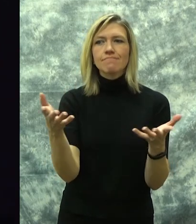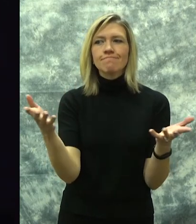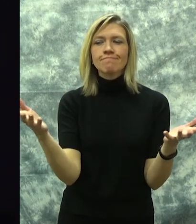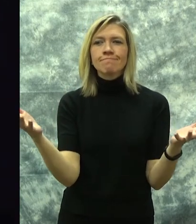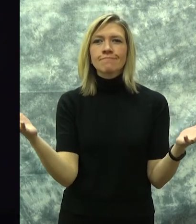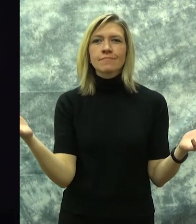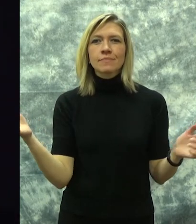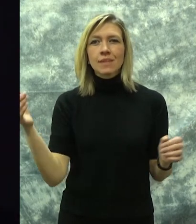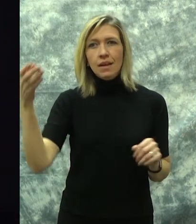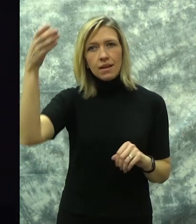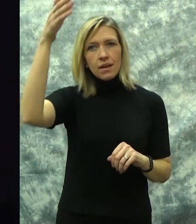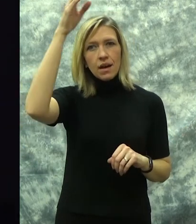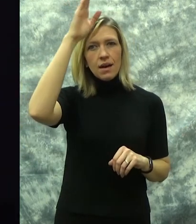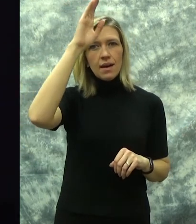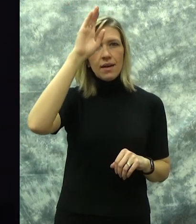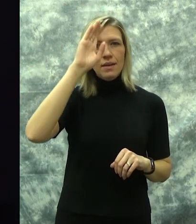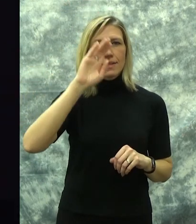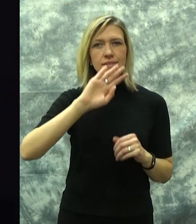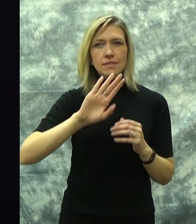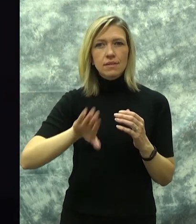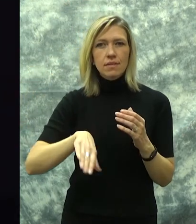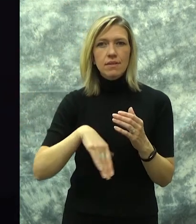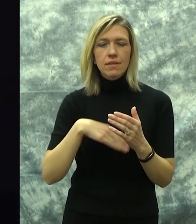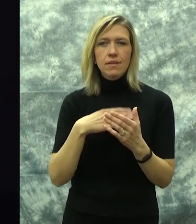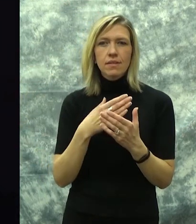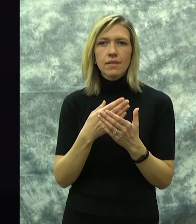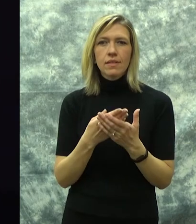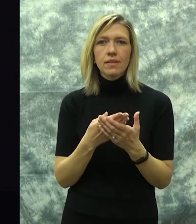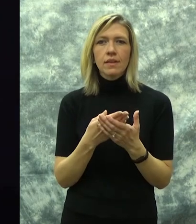be. God is all